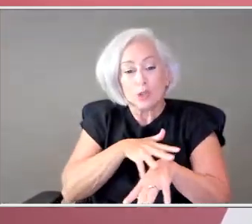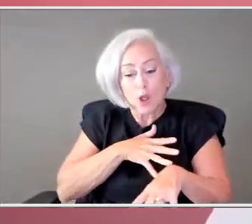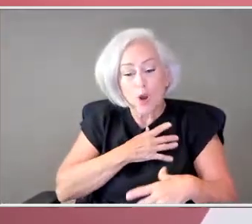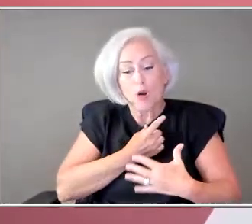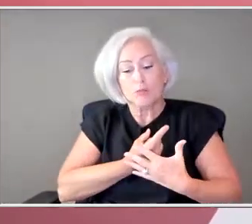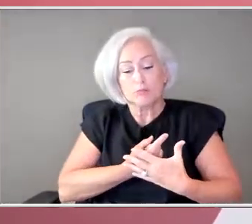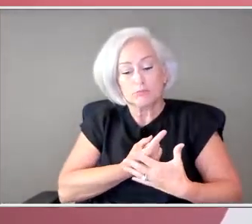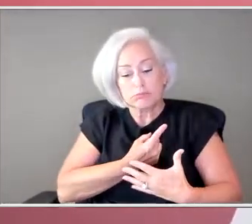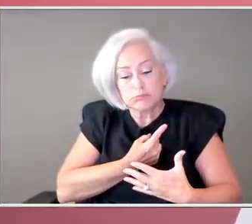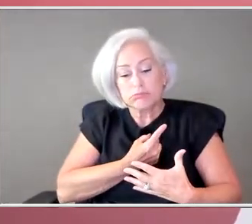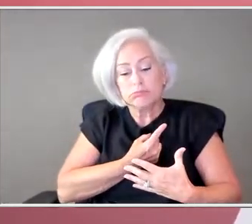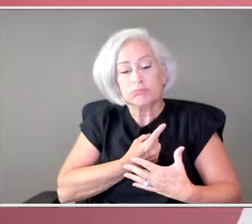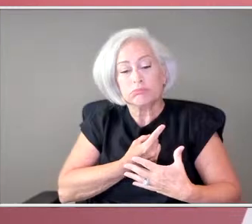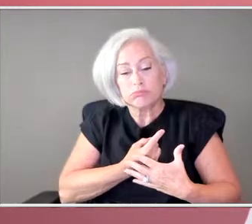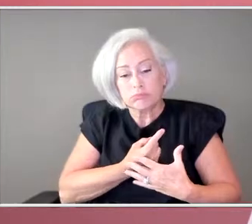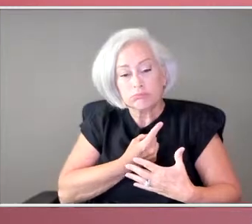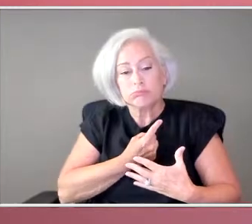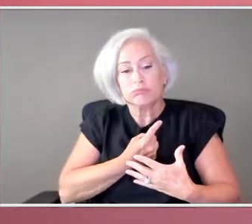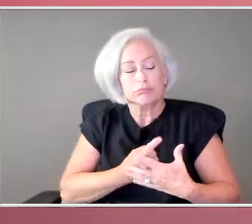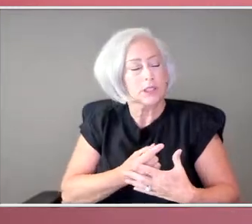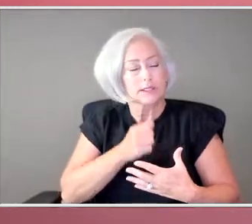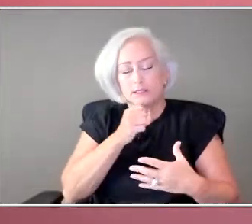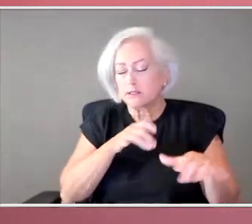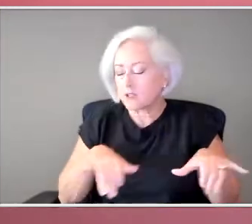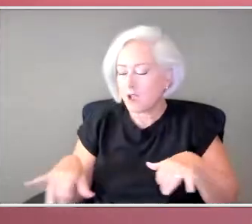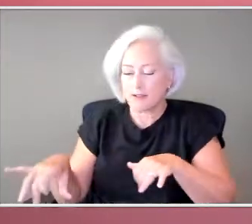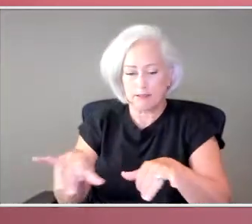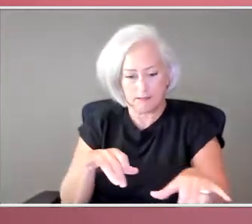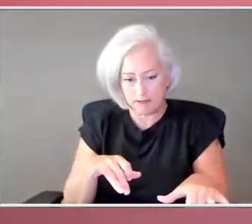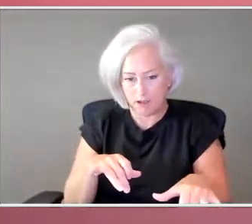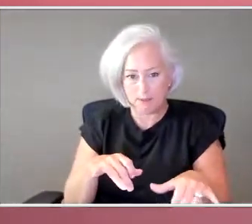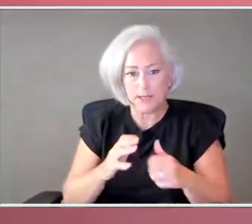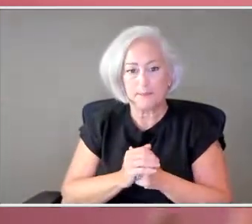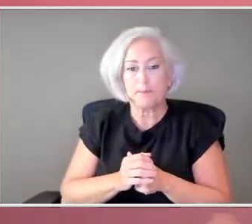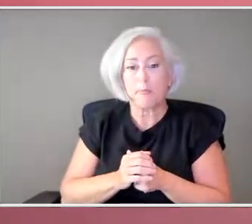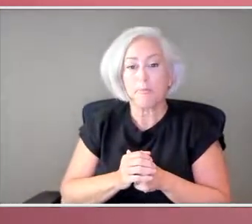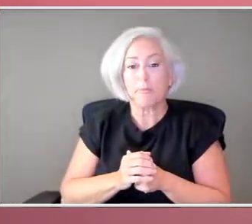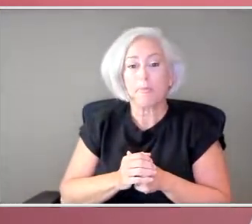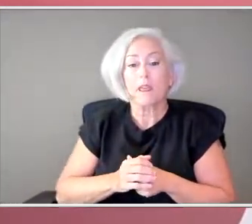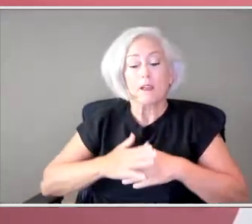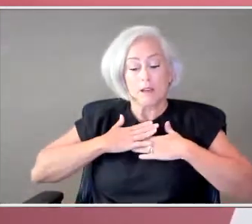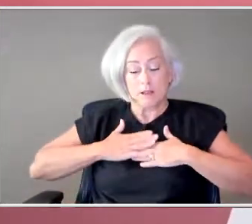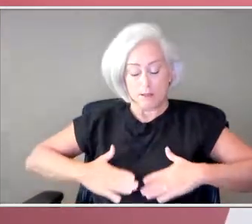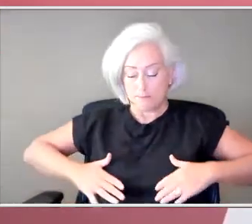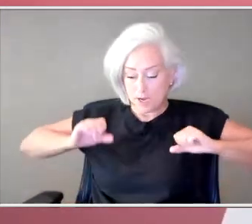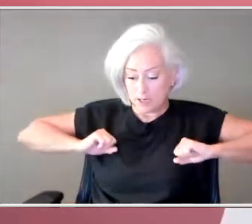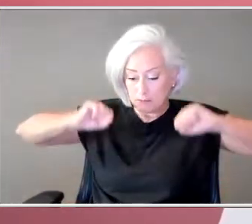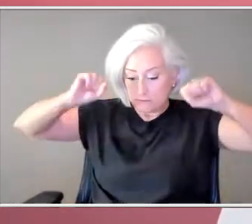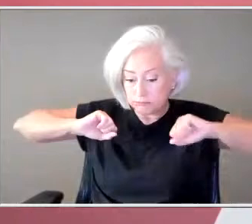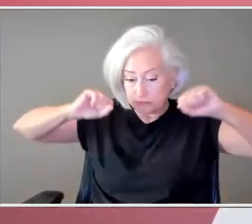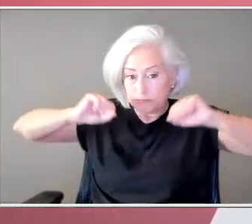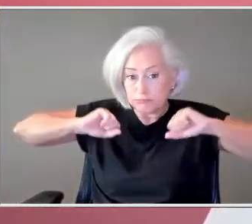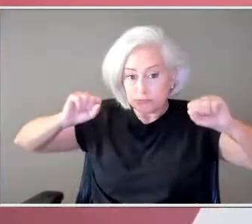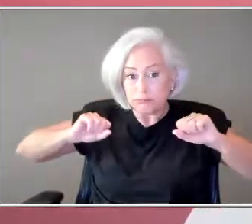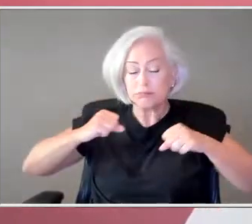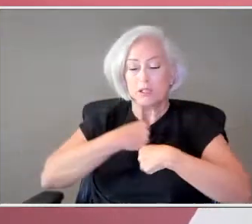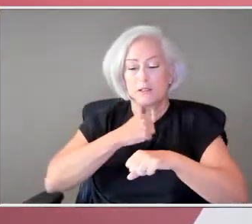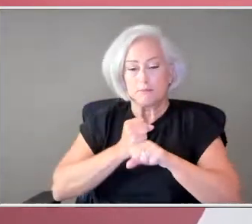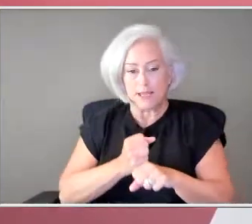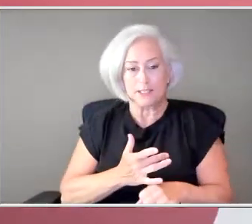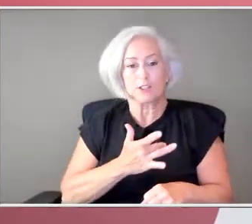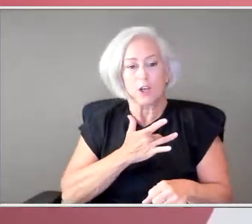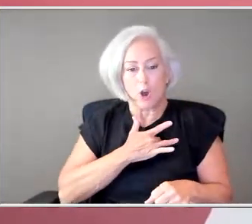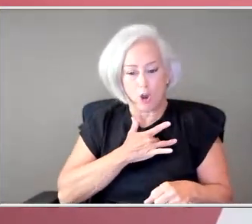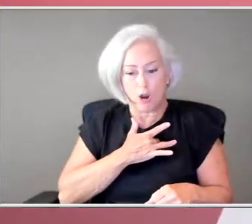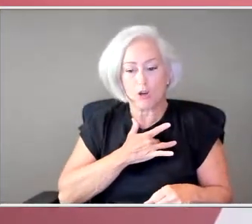physical fitness also creates a higher vagal tone, a cranial nerve output that slows the heart down. So